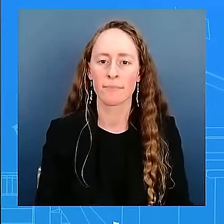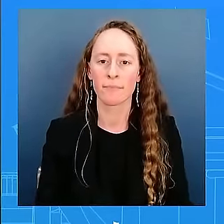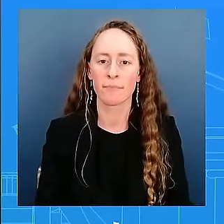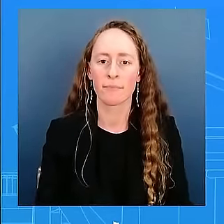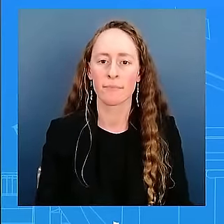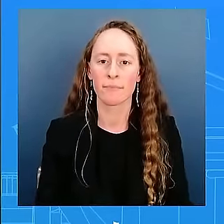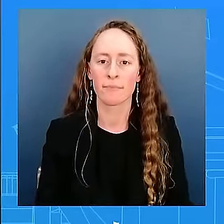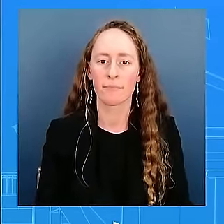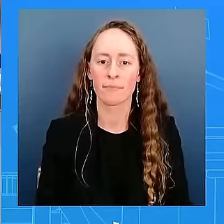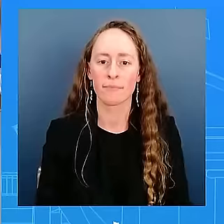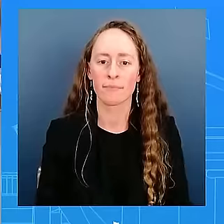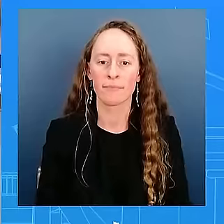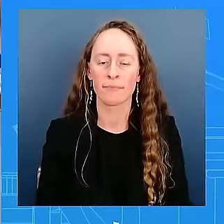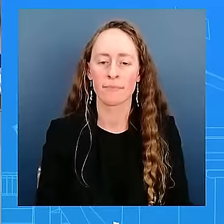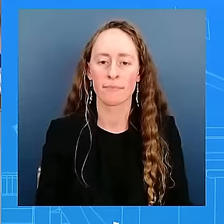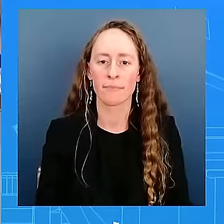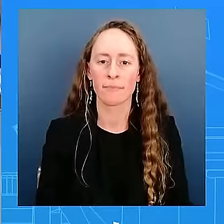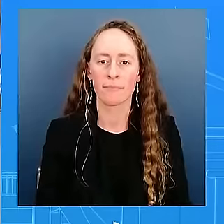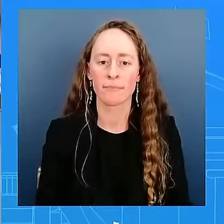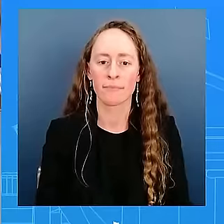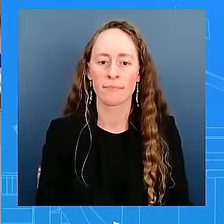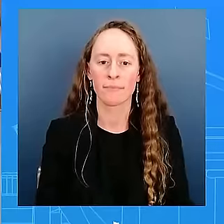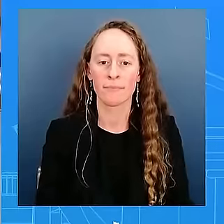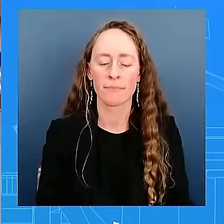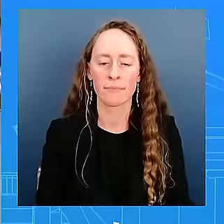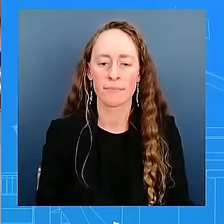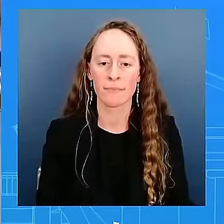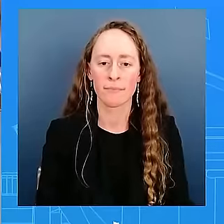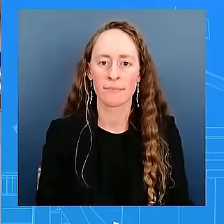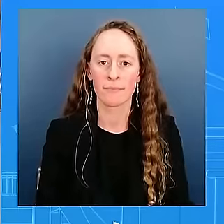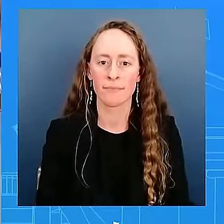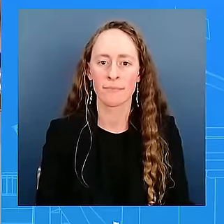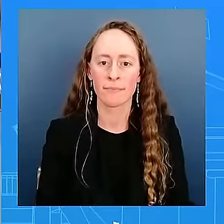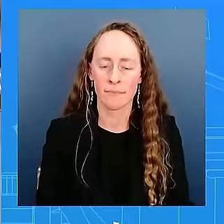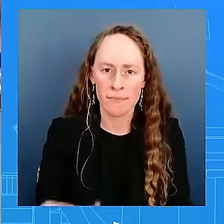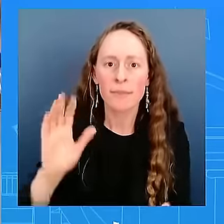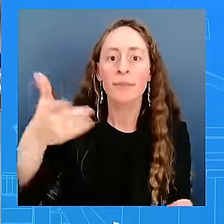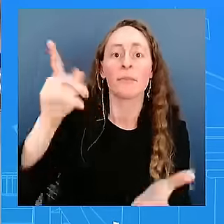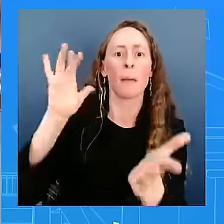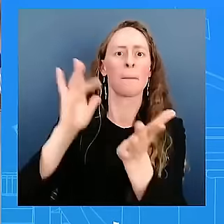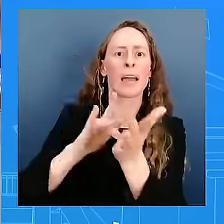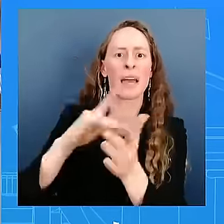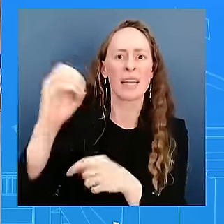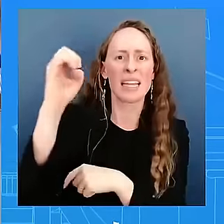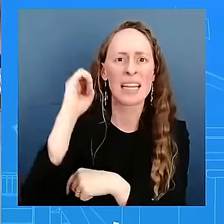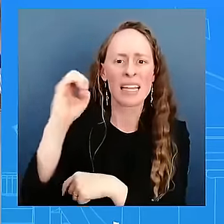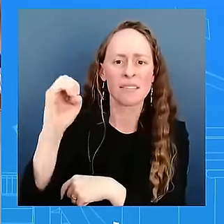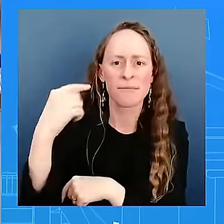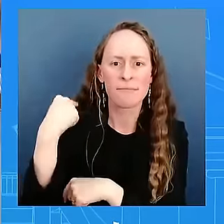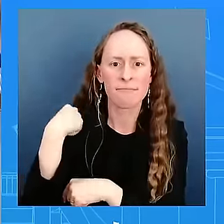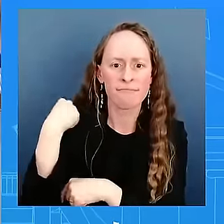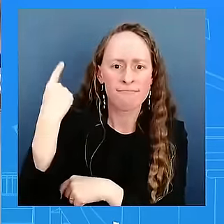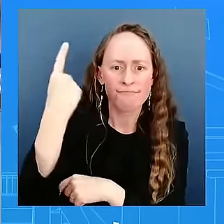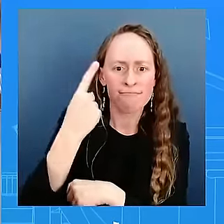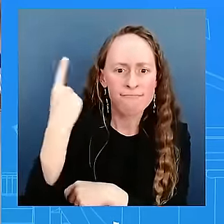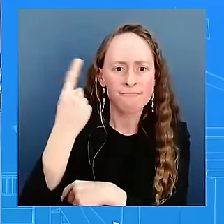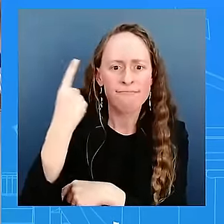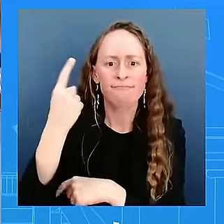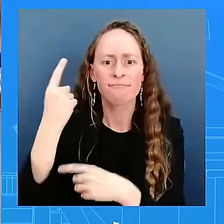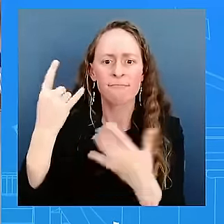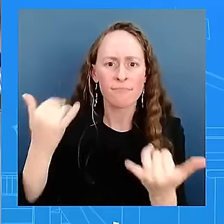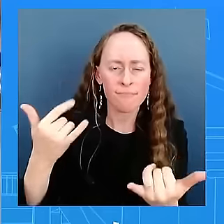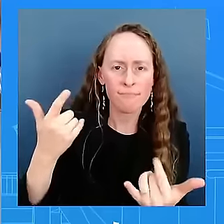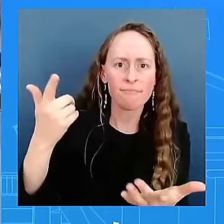and not ask you about what's happening and unfolding in the Middle East and with Iran and with this the killing of Hania, can you